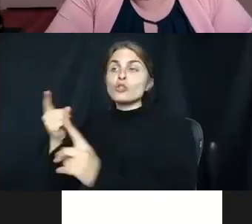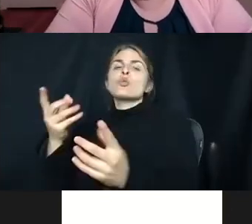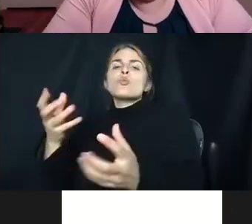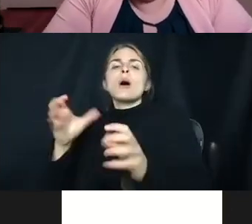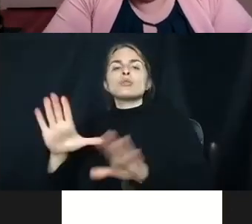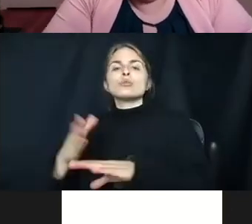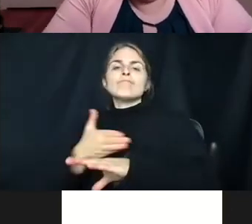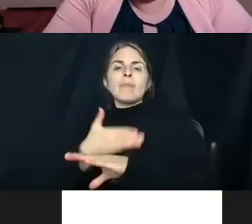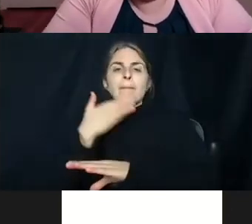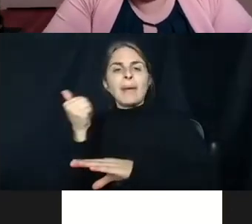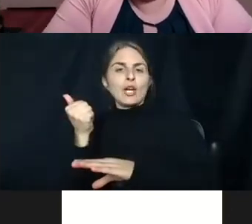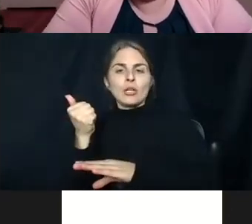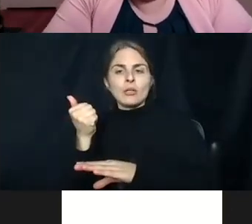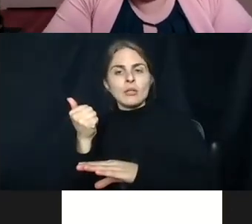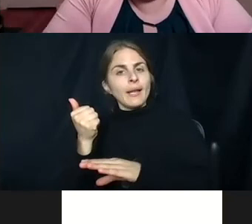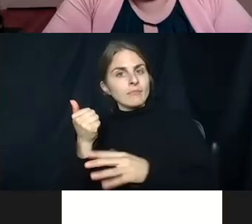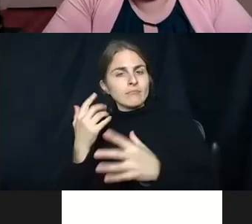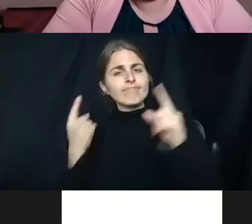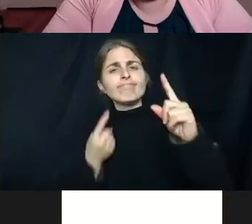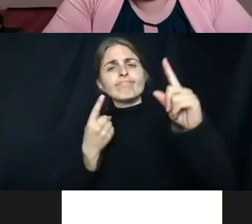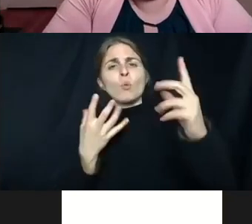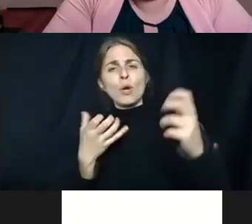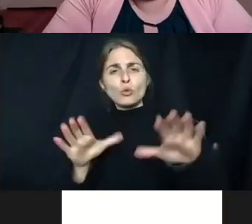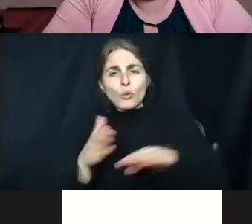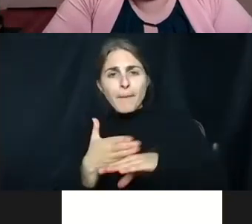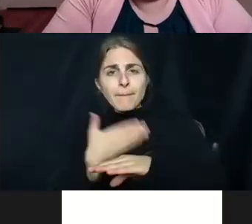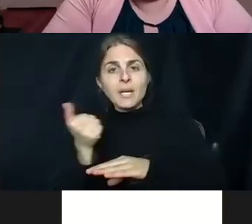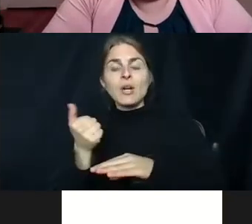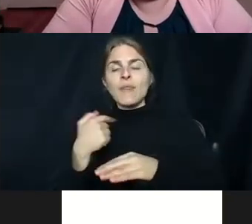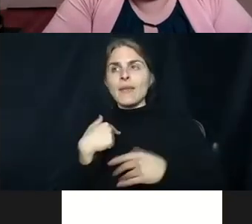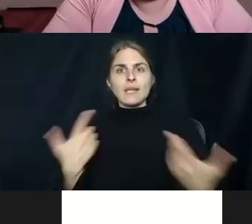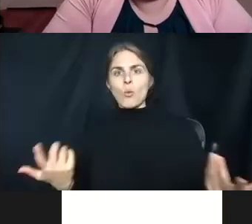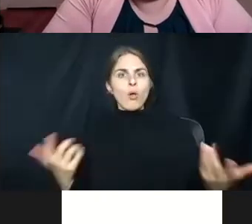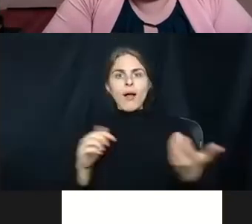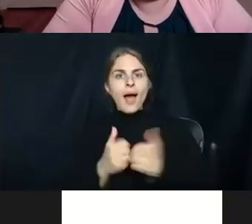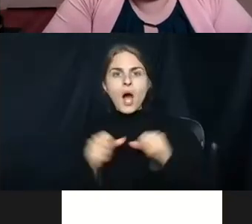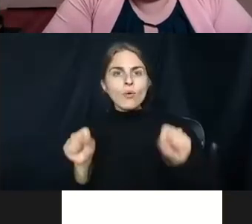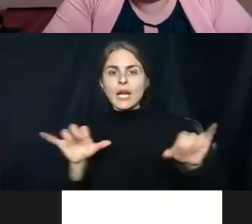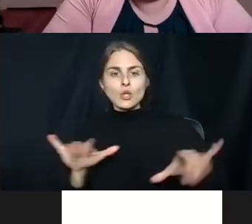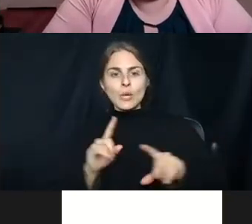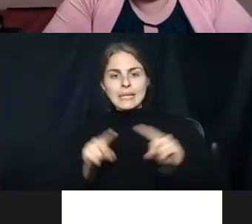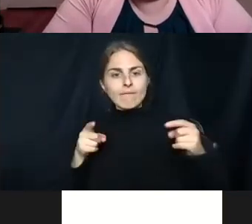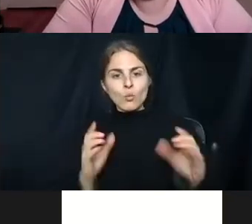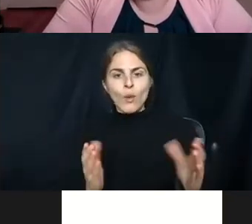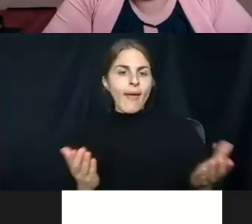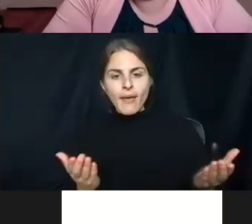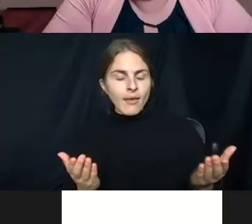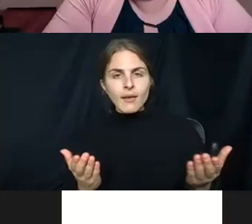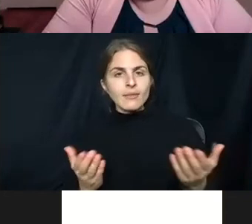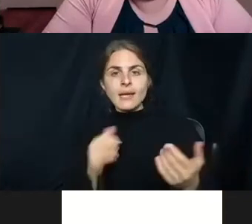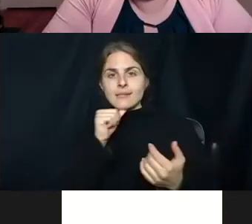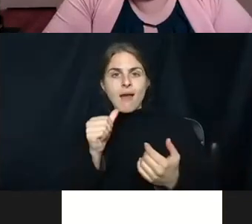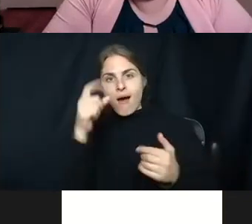better, you know, ostensibly sort of express is that they're like, okay, well, how do I do this in a different way that's not stigmatizing? And I'm